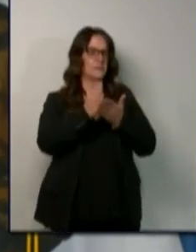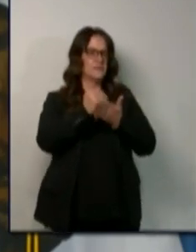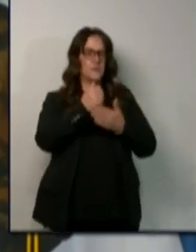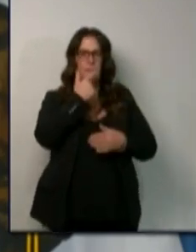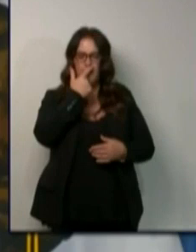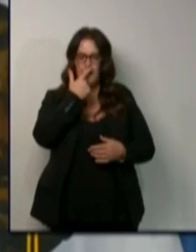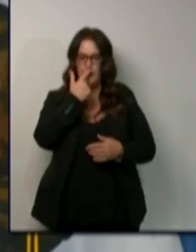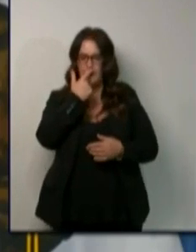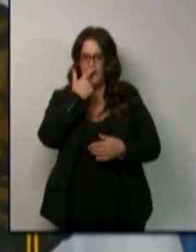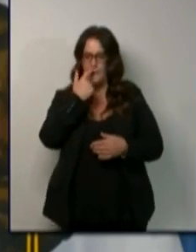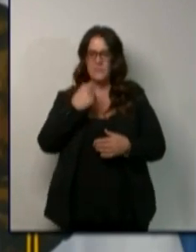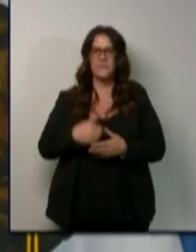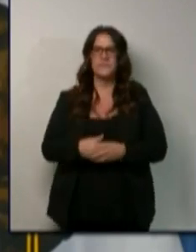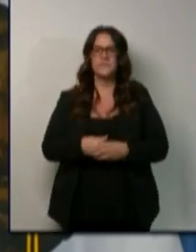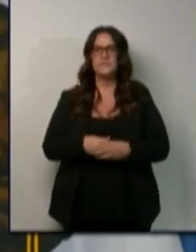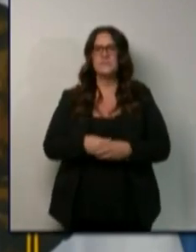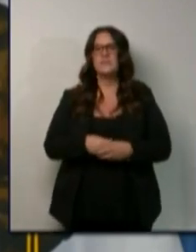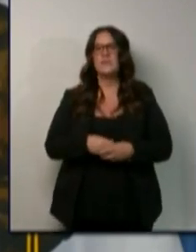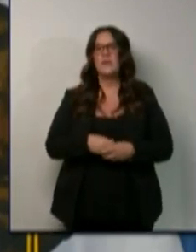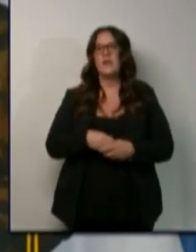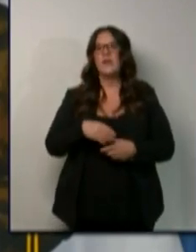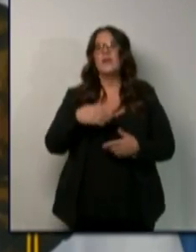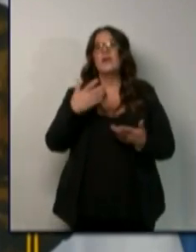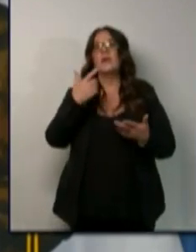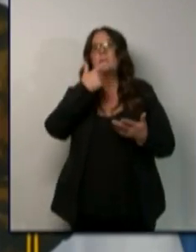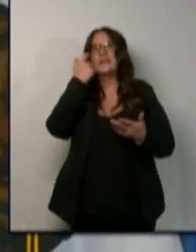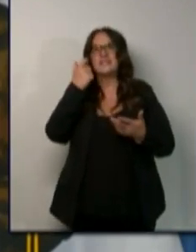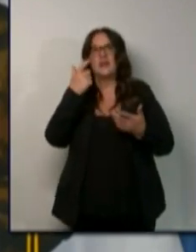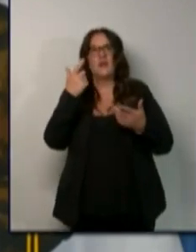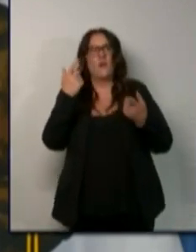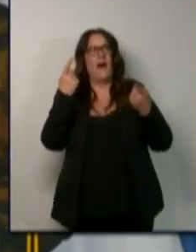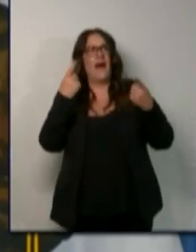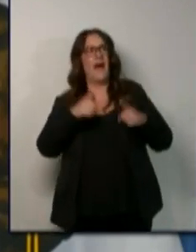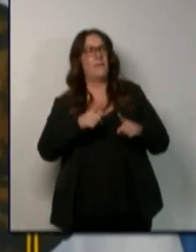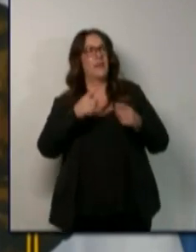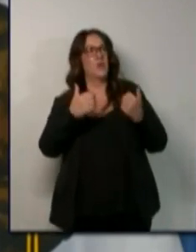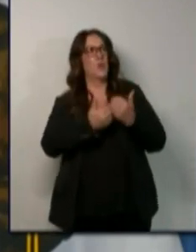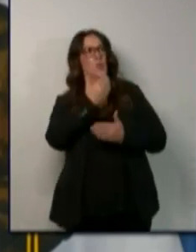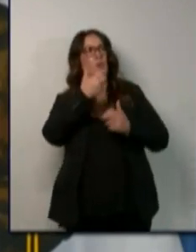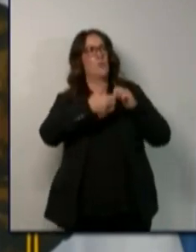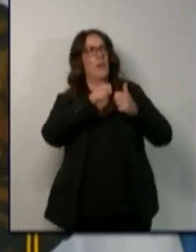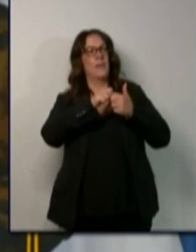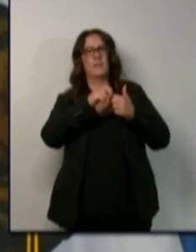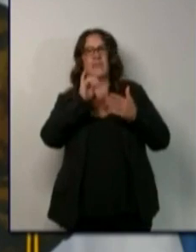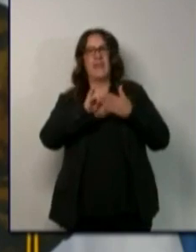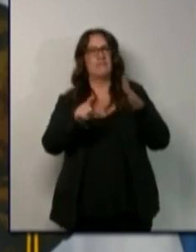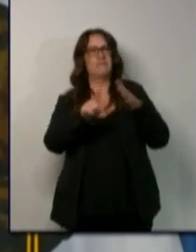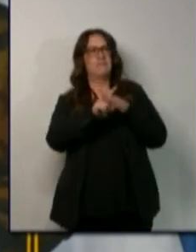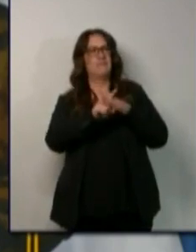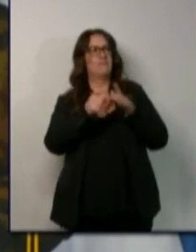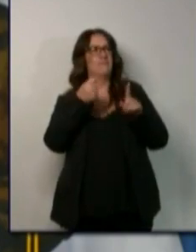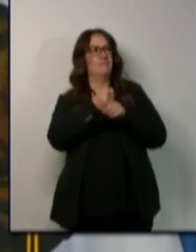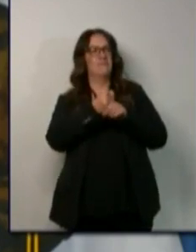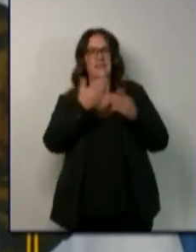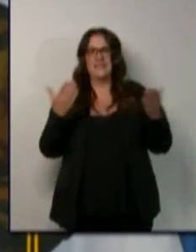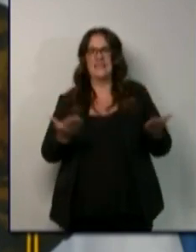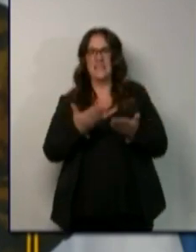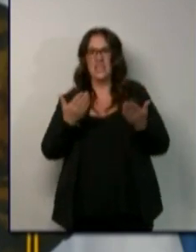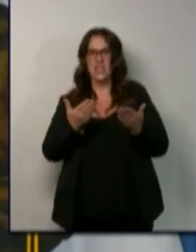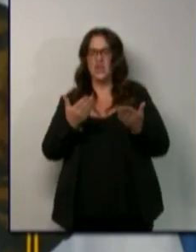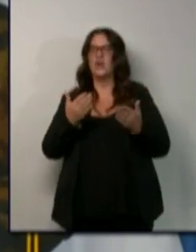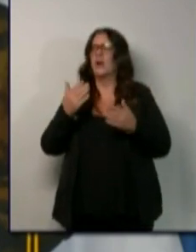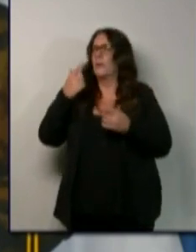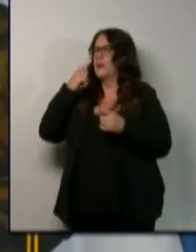the circumstances because the magnitude of problem that occurred and manifested so quickly. So you've got the